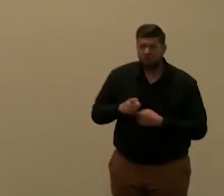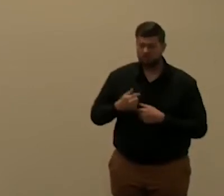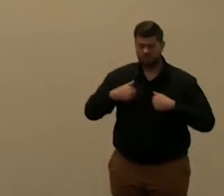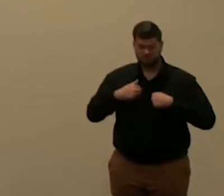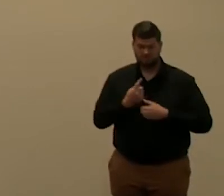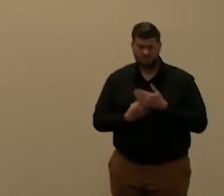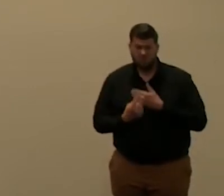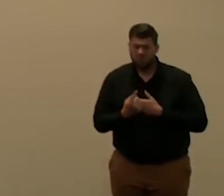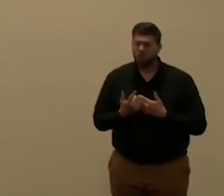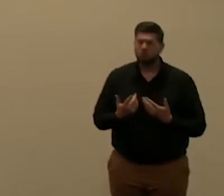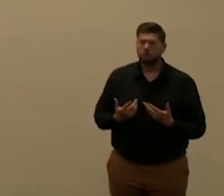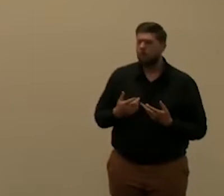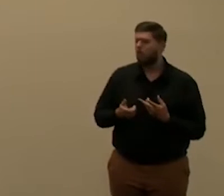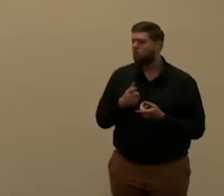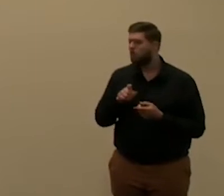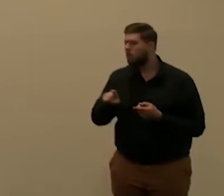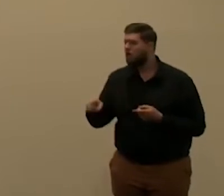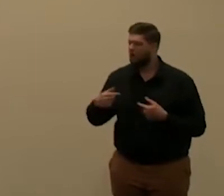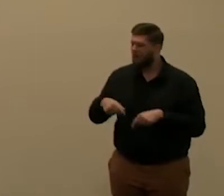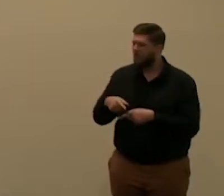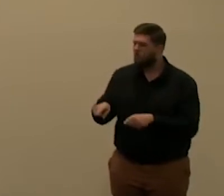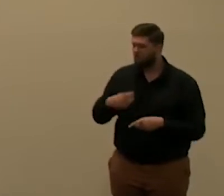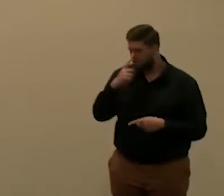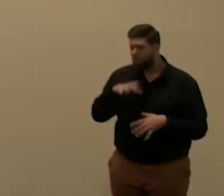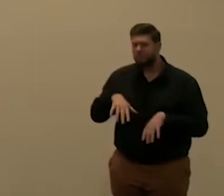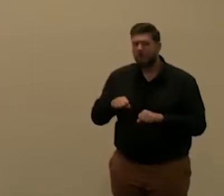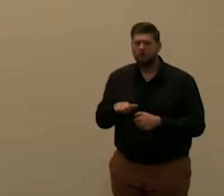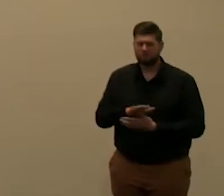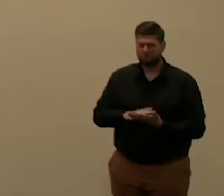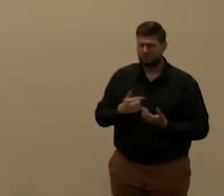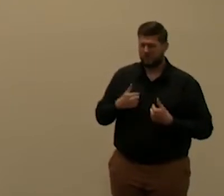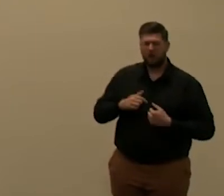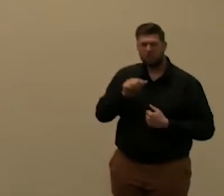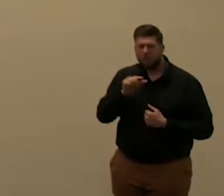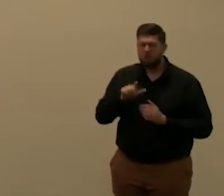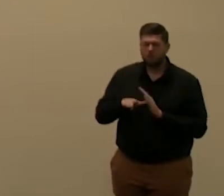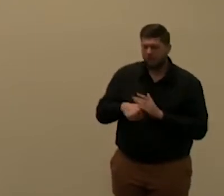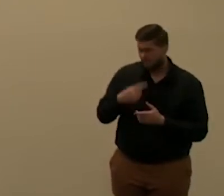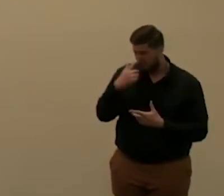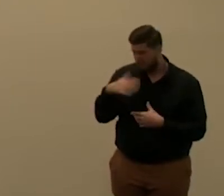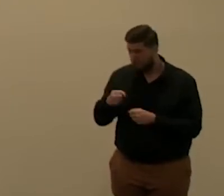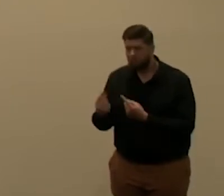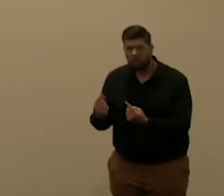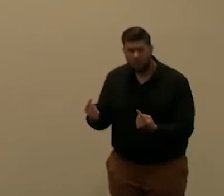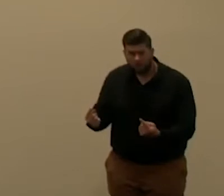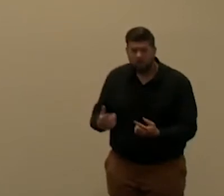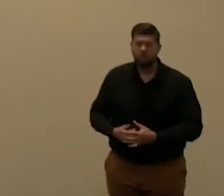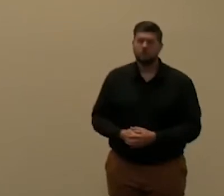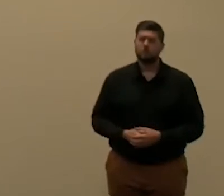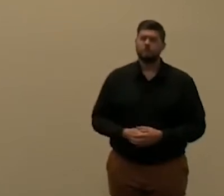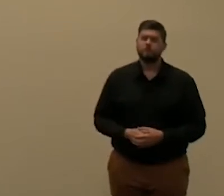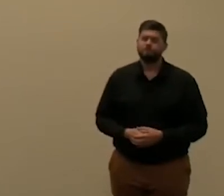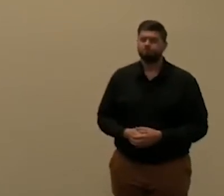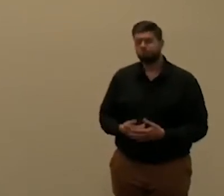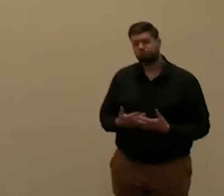from my organization already starts the meeting so that they can already start meeting?